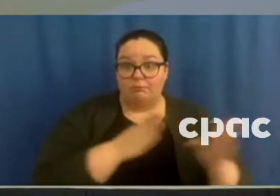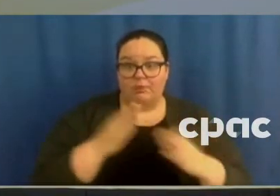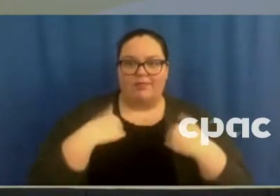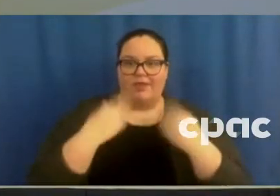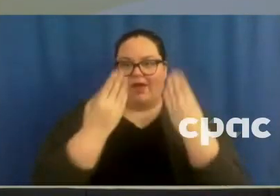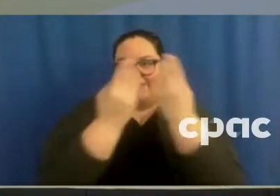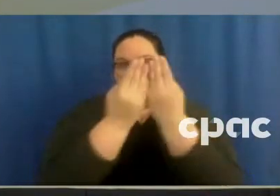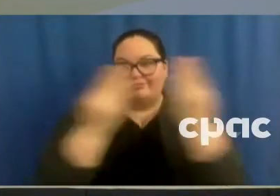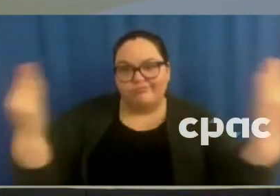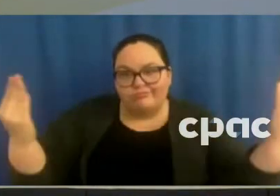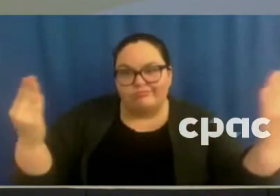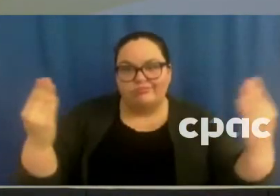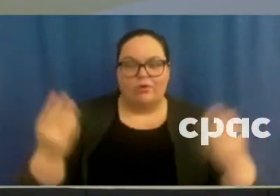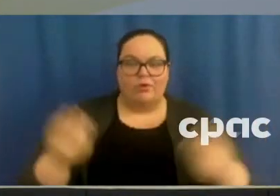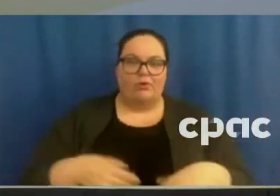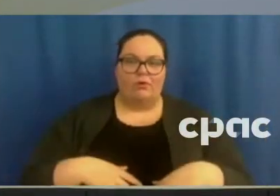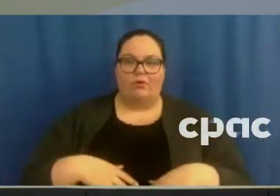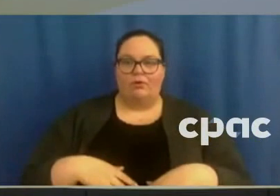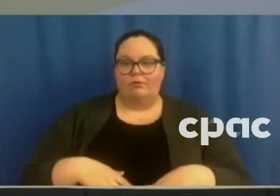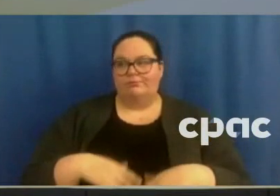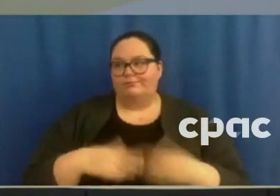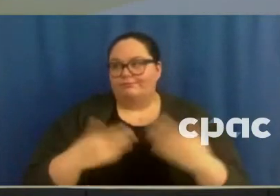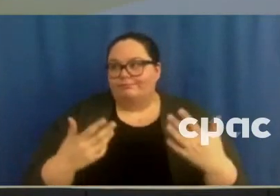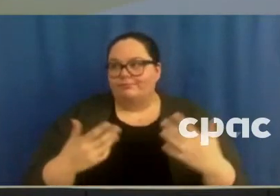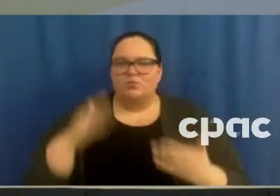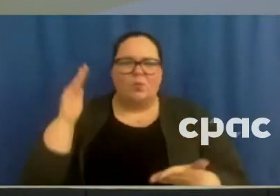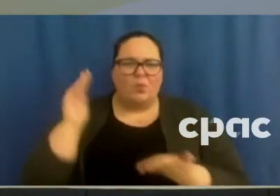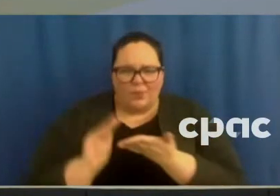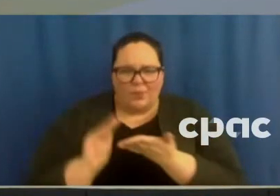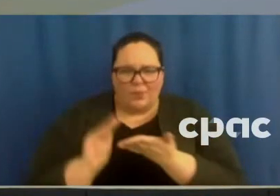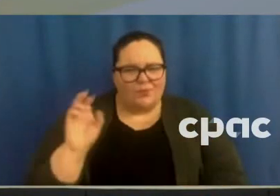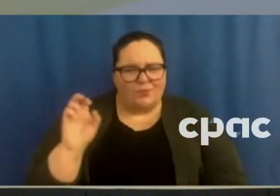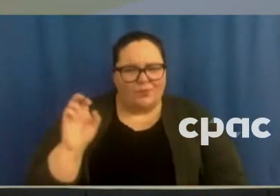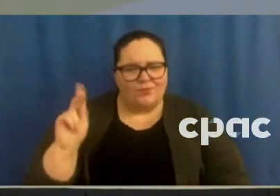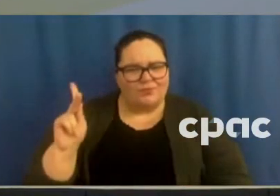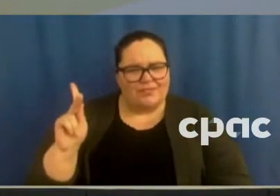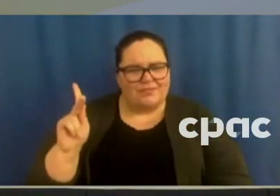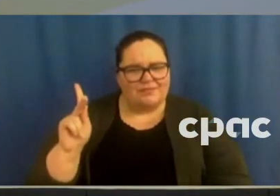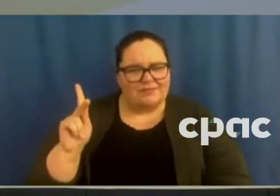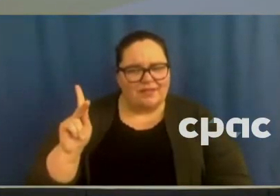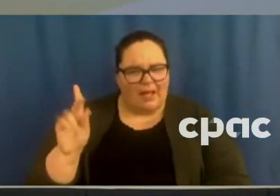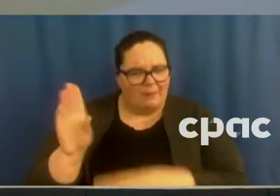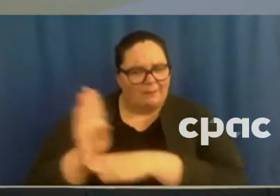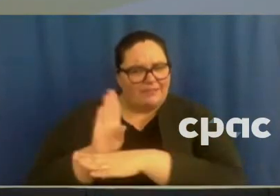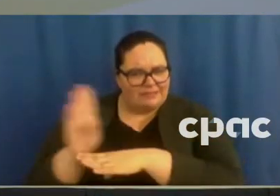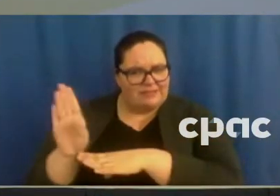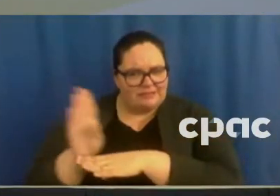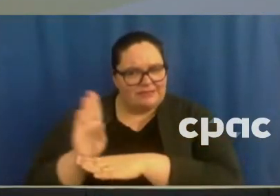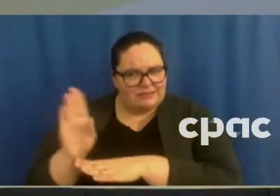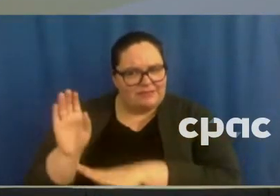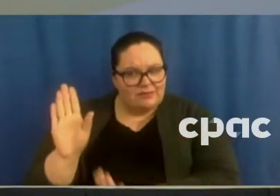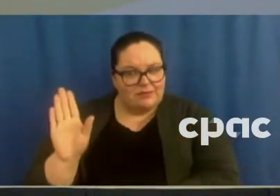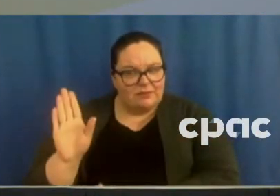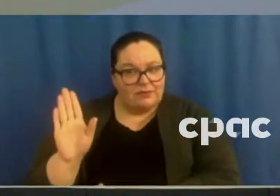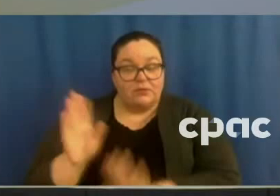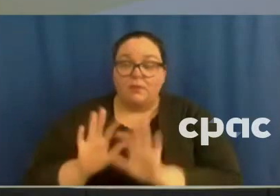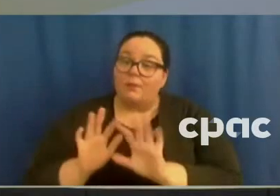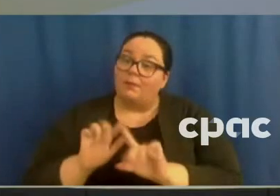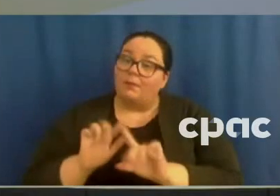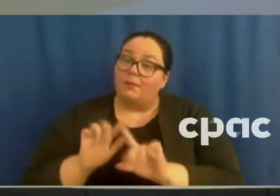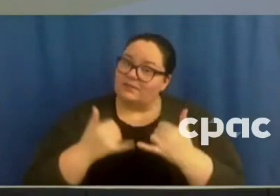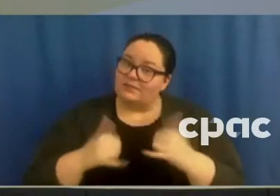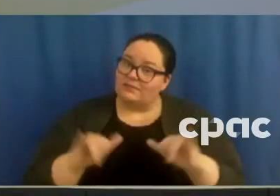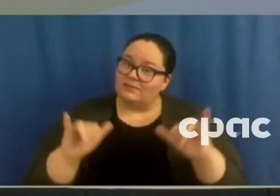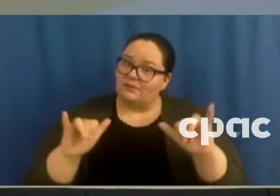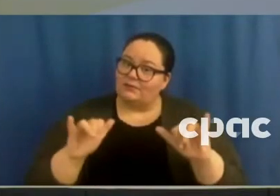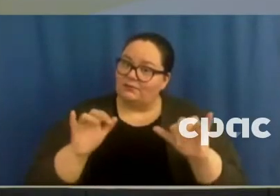it is certainly lower risk. And that's why it's really important that we do a